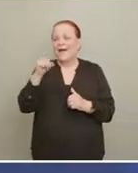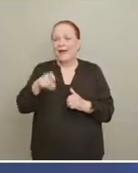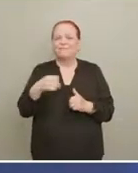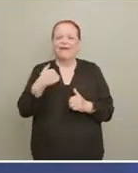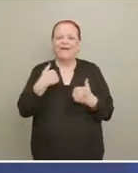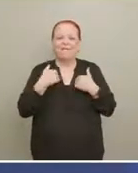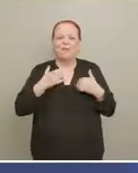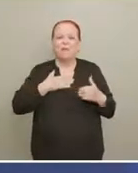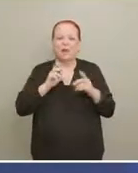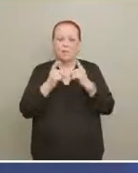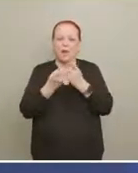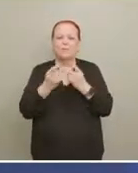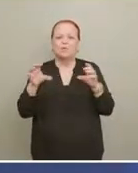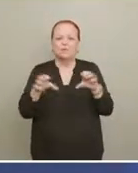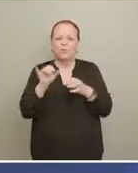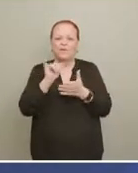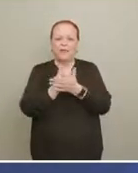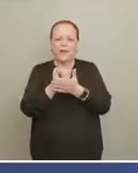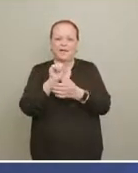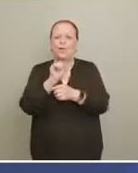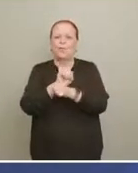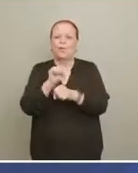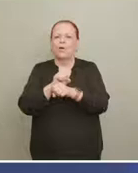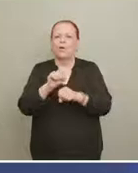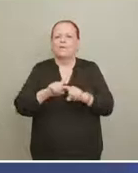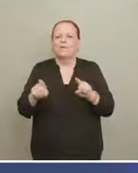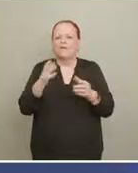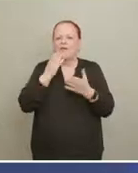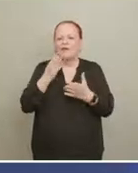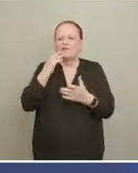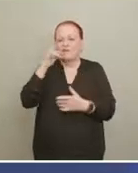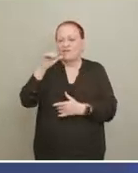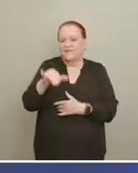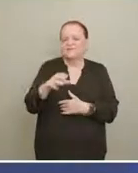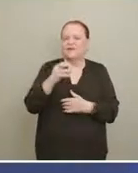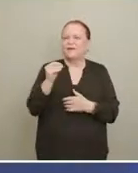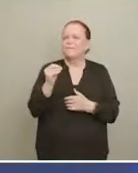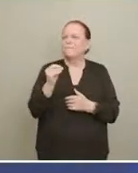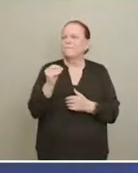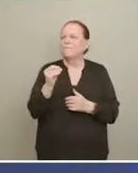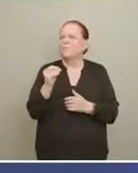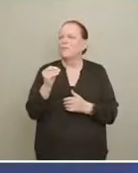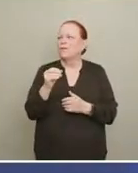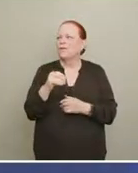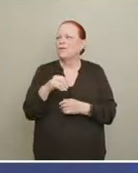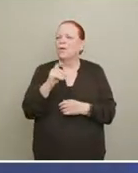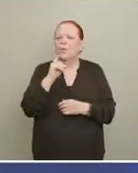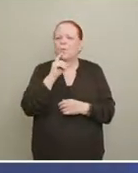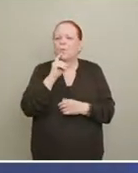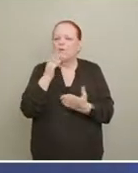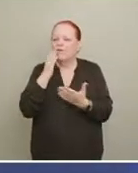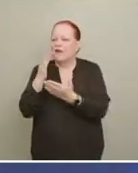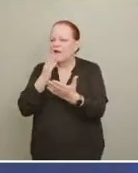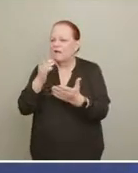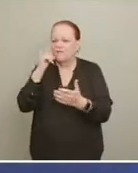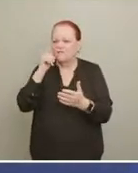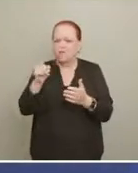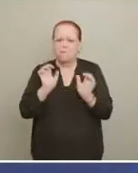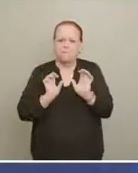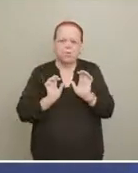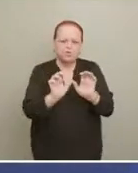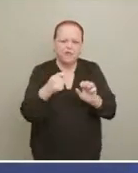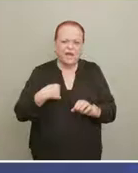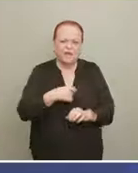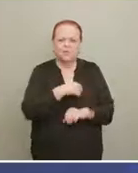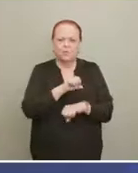both Supervisor Foley and Chairman Chafee, in really pushing us to work closely with our